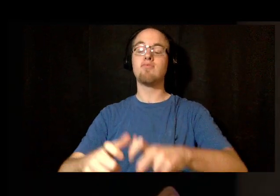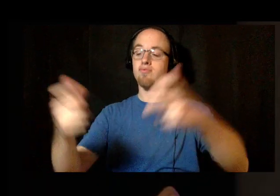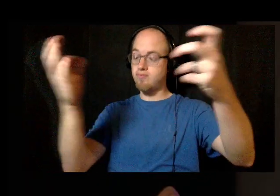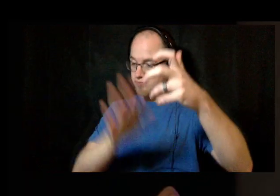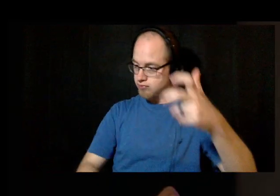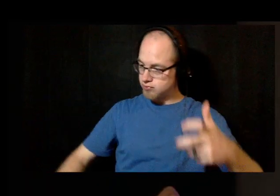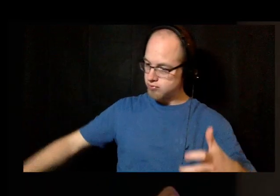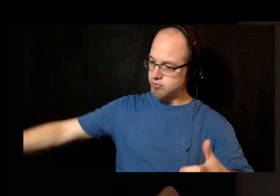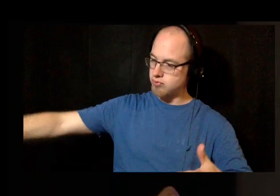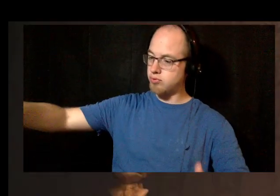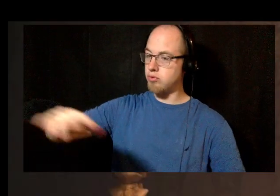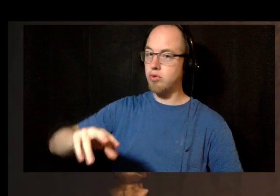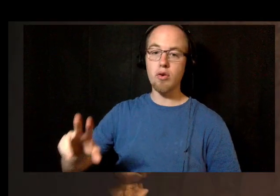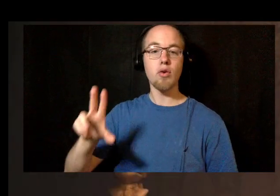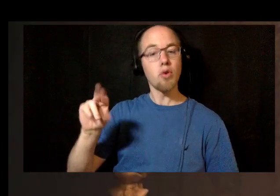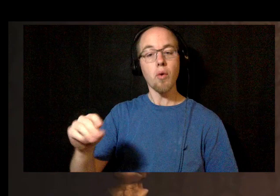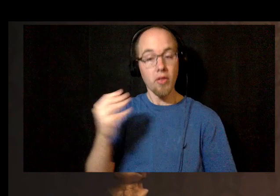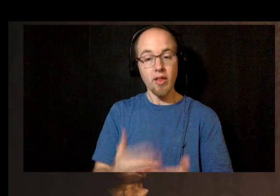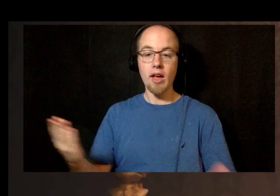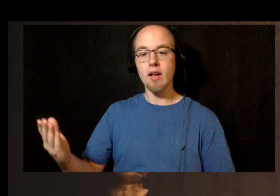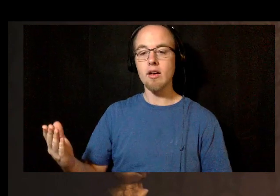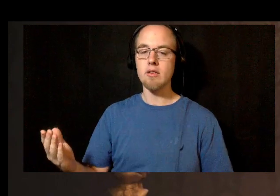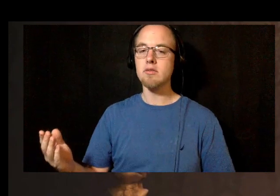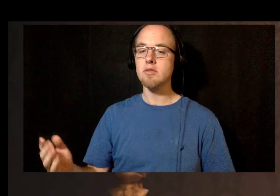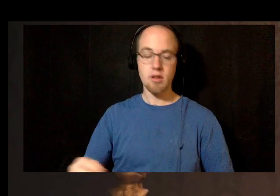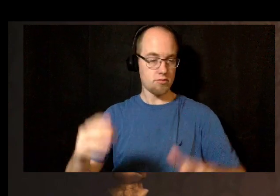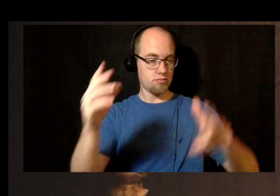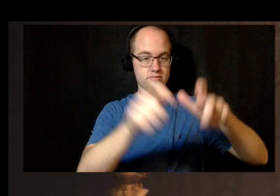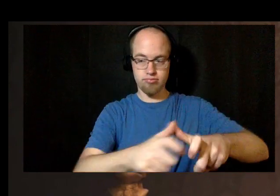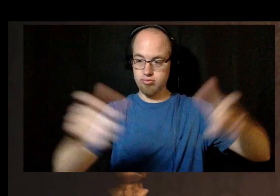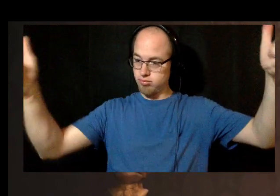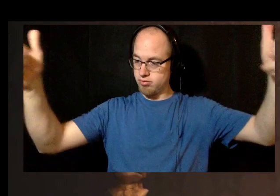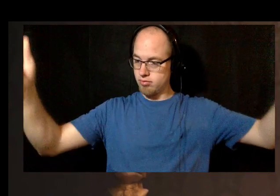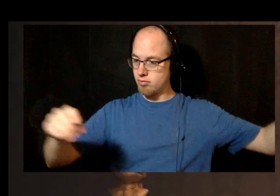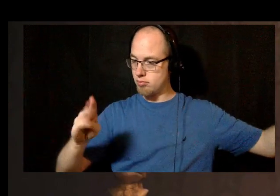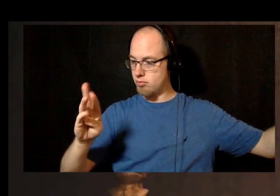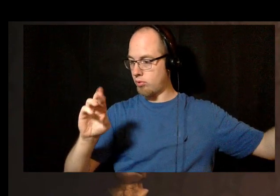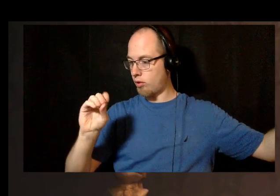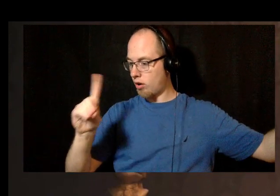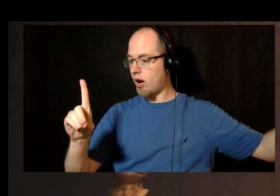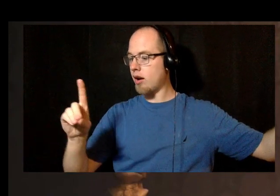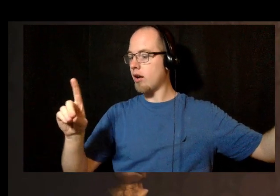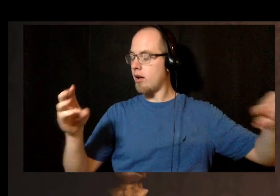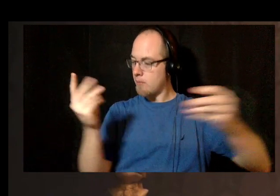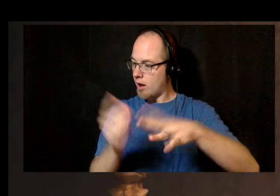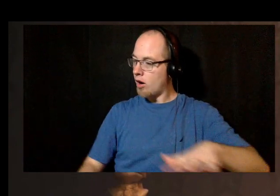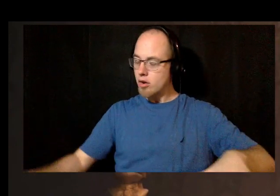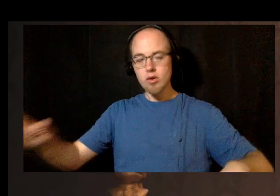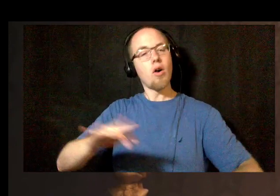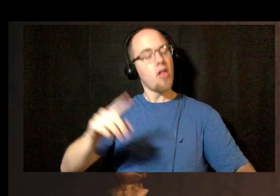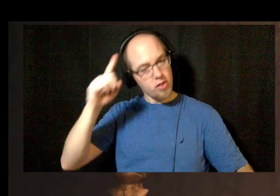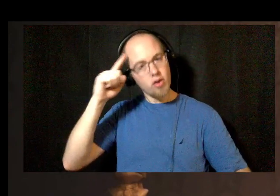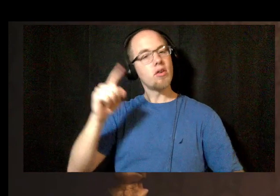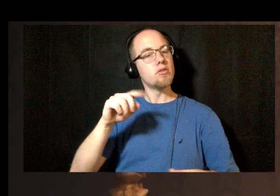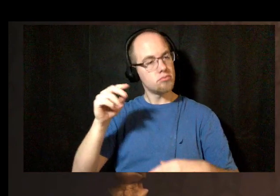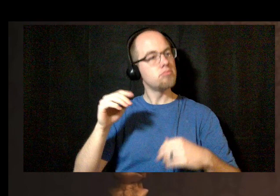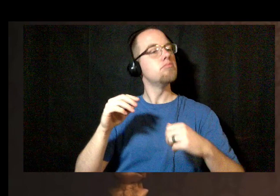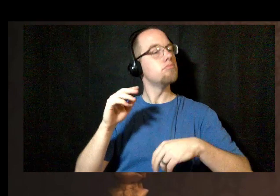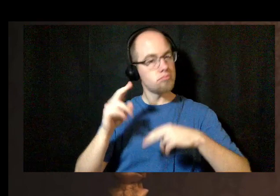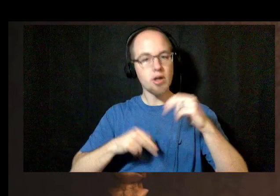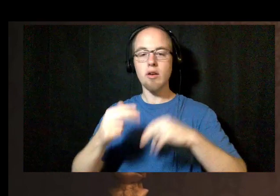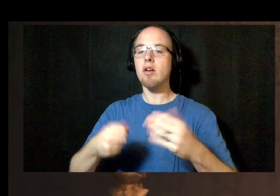no stuff. There was some broad meadows. And they went, let's fucking build it here. And it was an honest name. All these